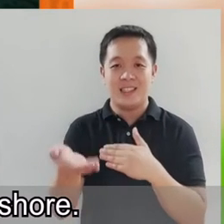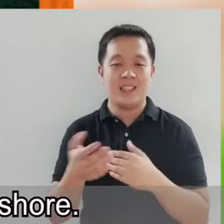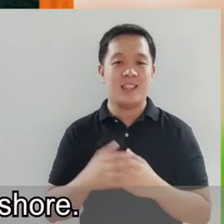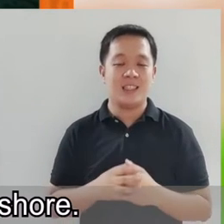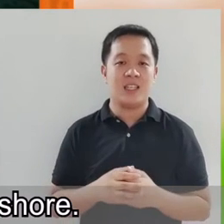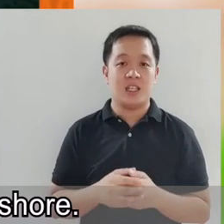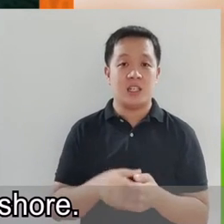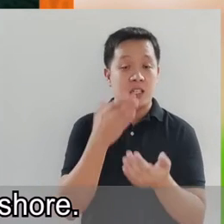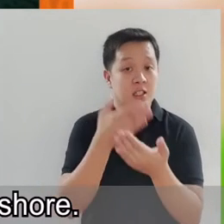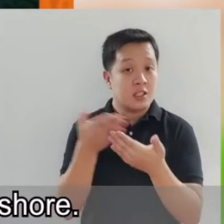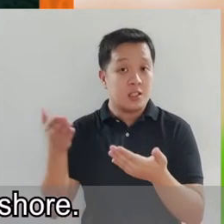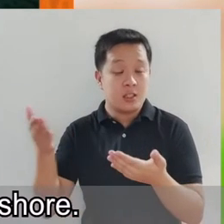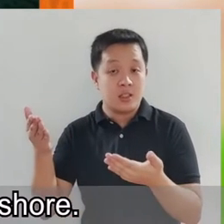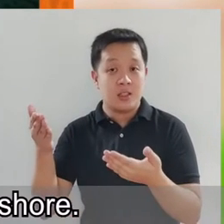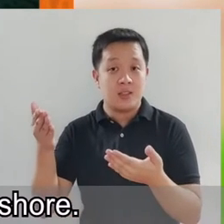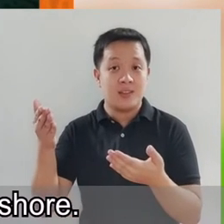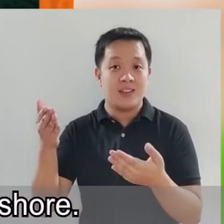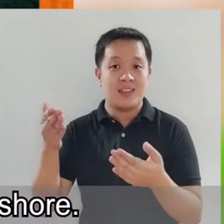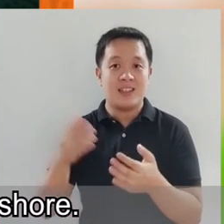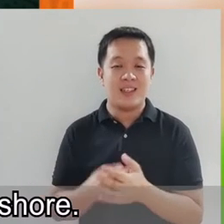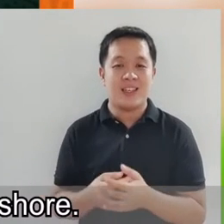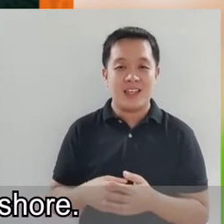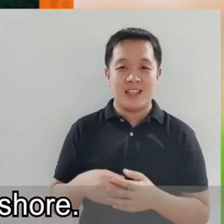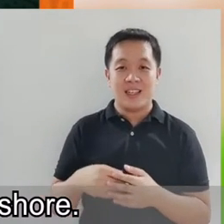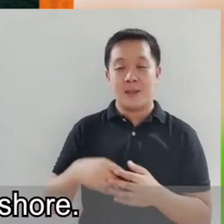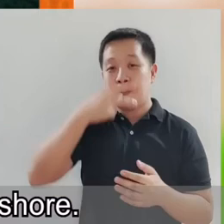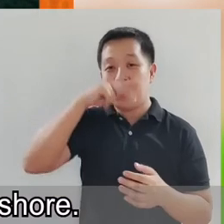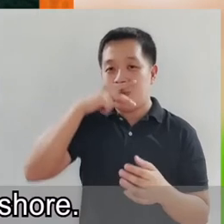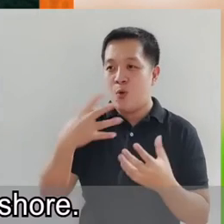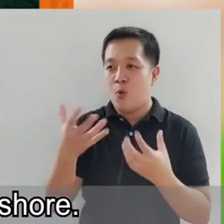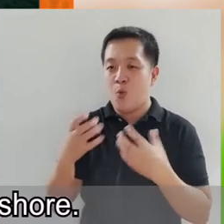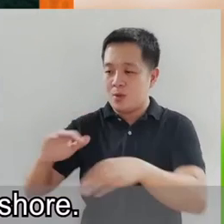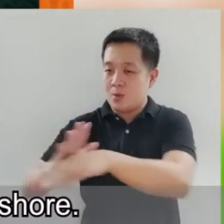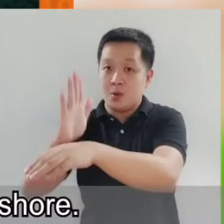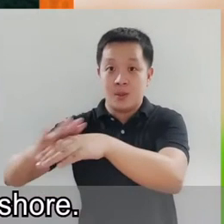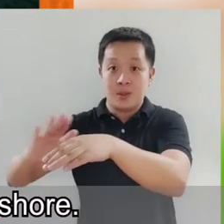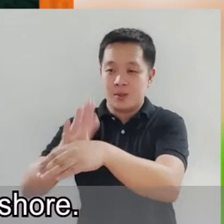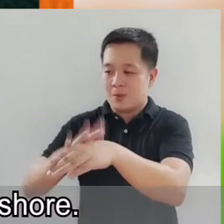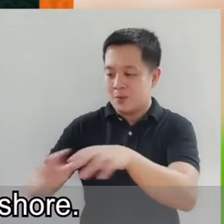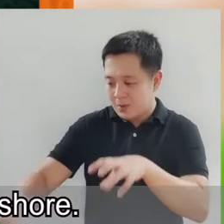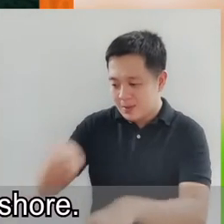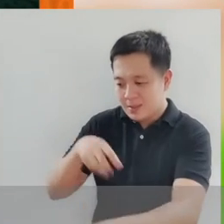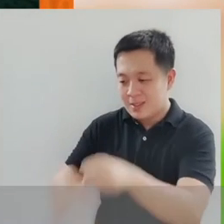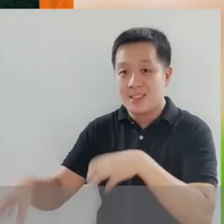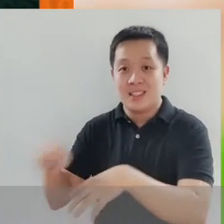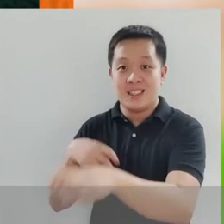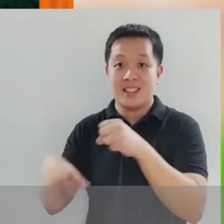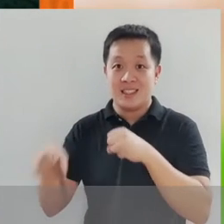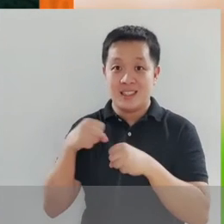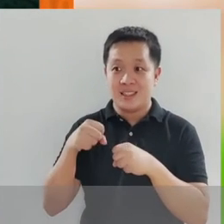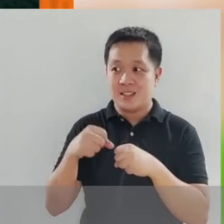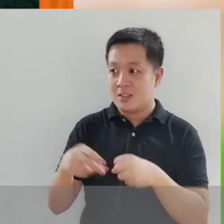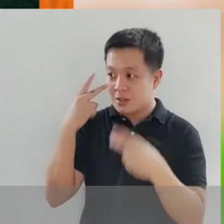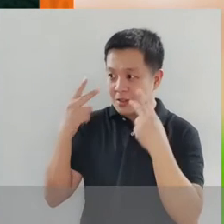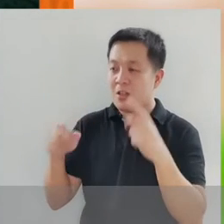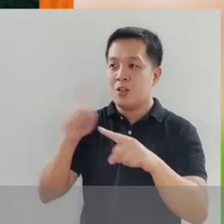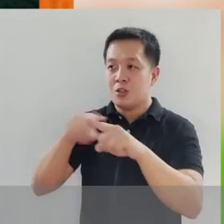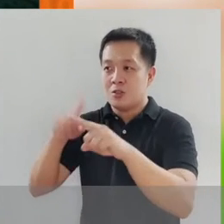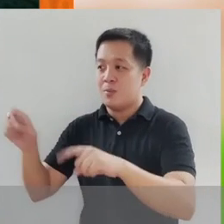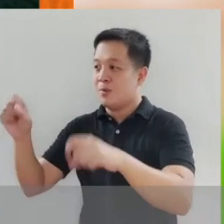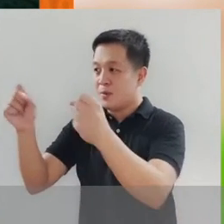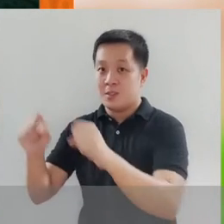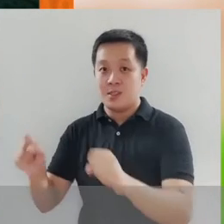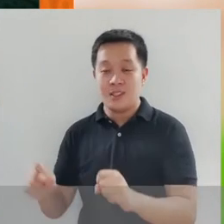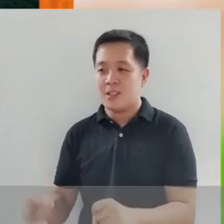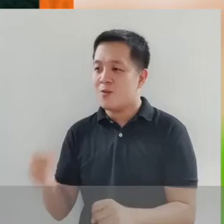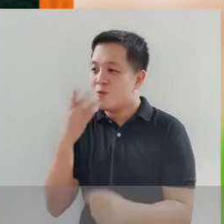Next one is a thing that kids love to collect by the seashore. It comes in different shapes